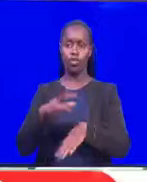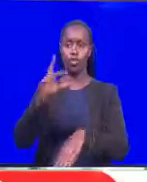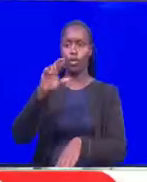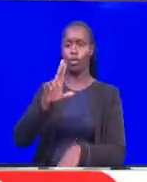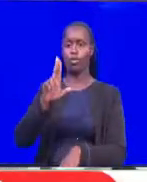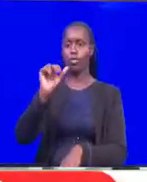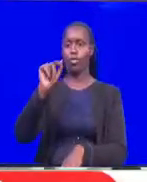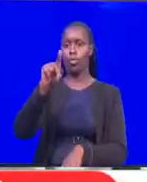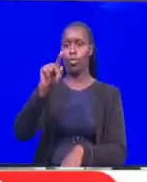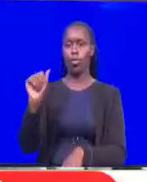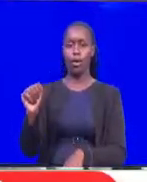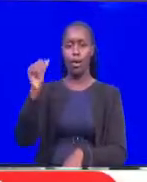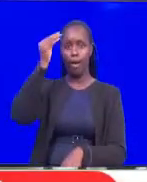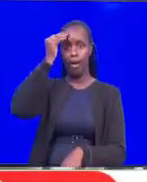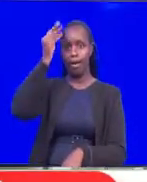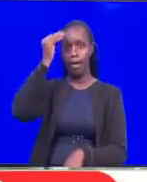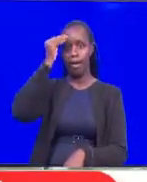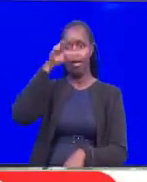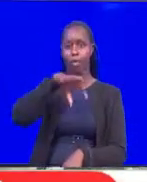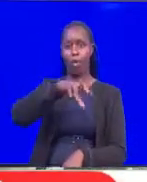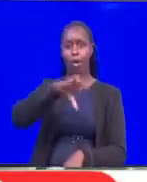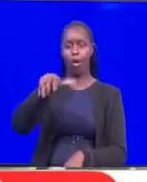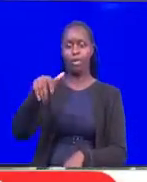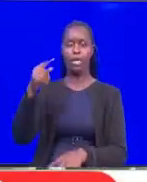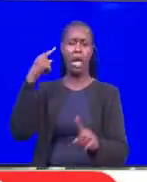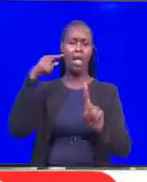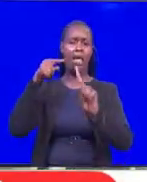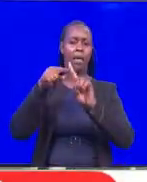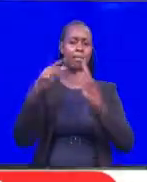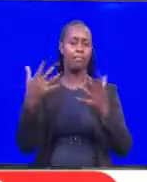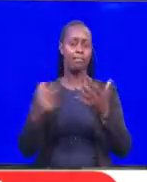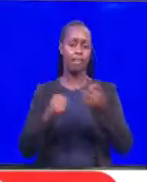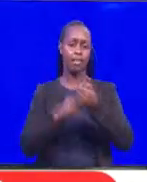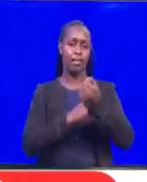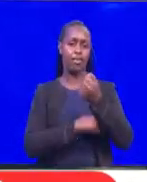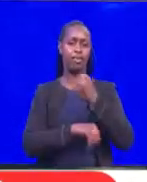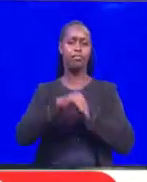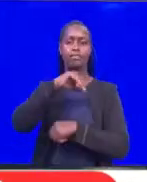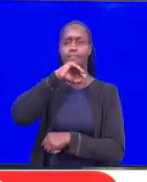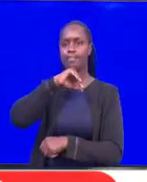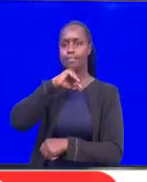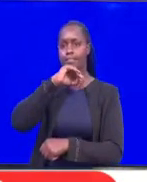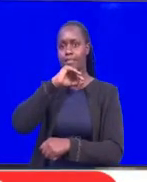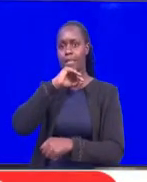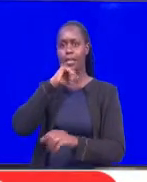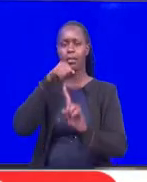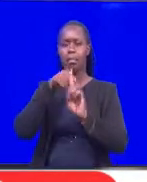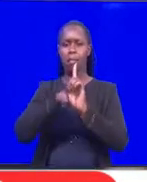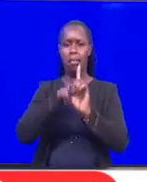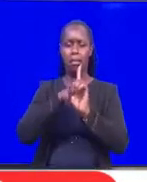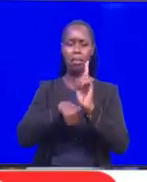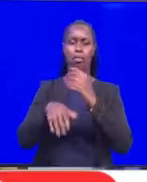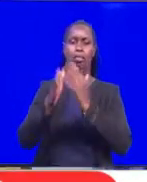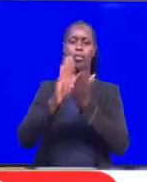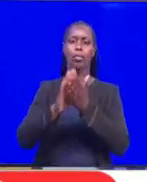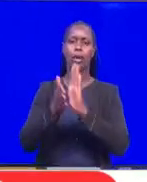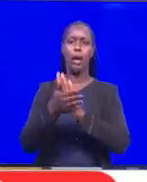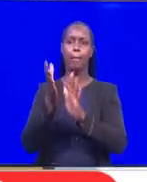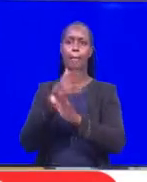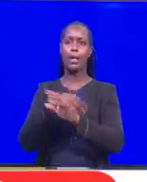County, in his bid to succeed as Mio leader Raila Odinga and seek the presidency in